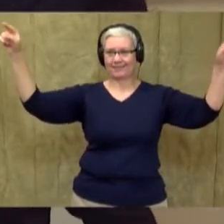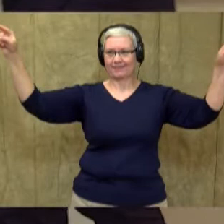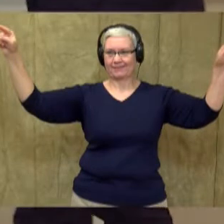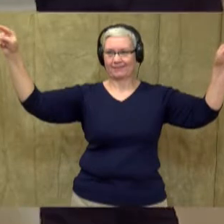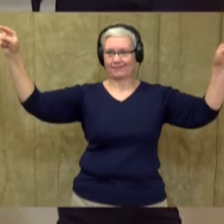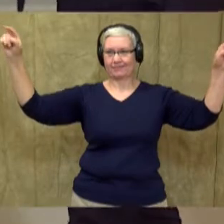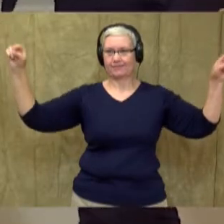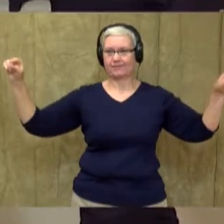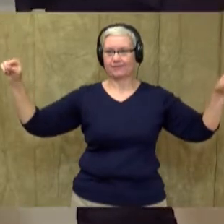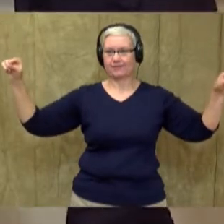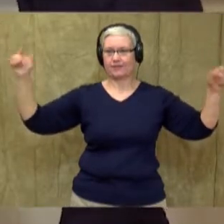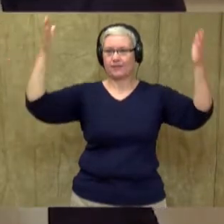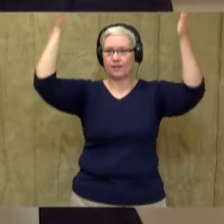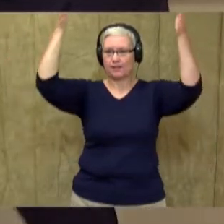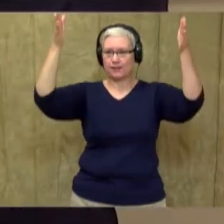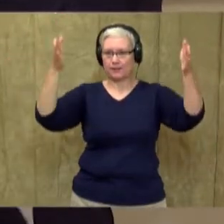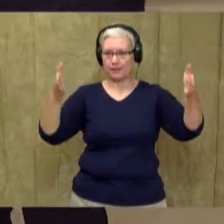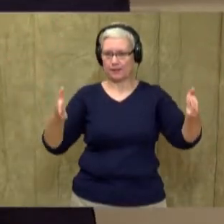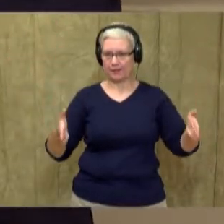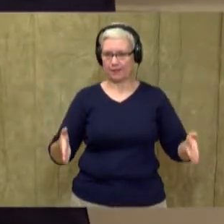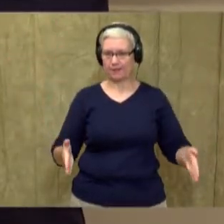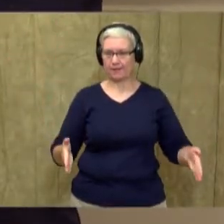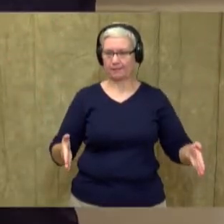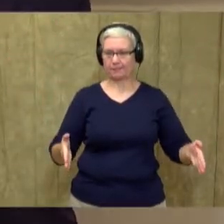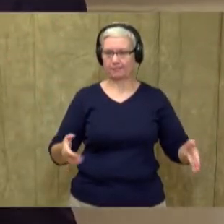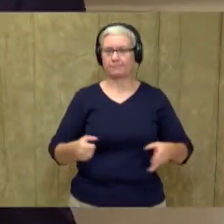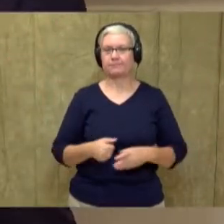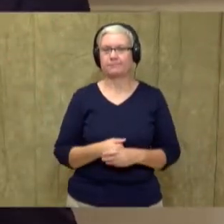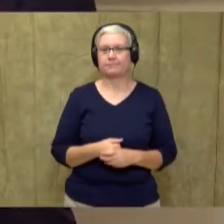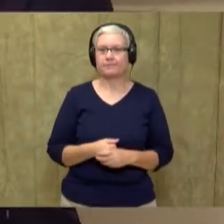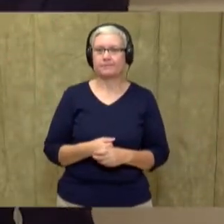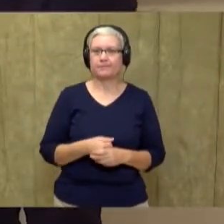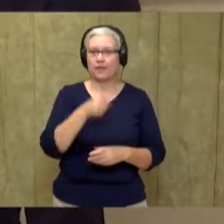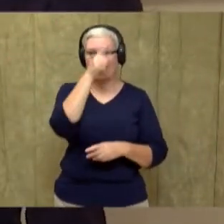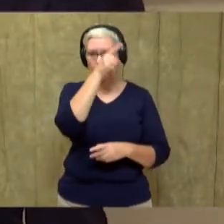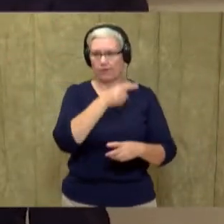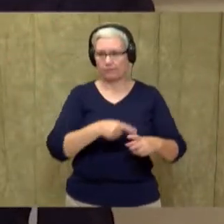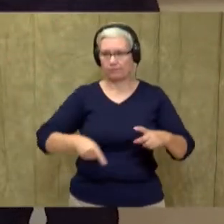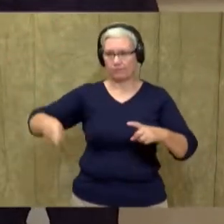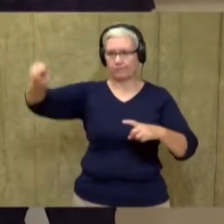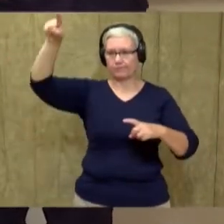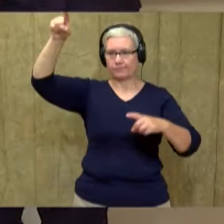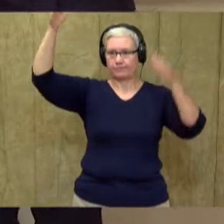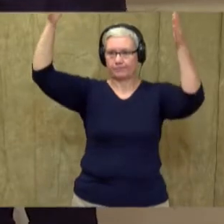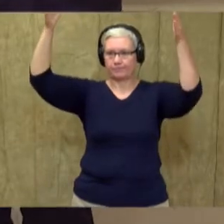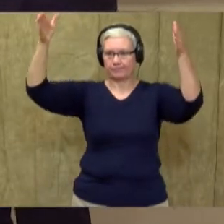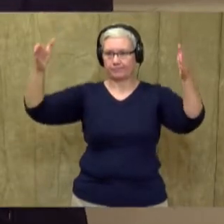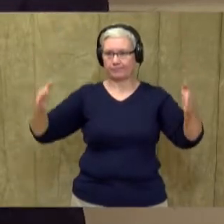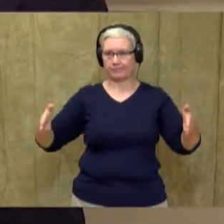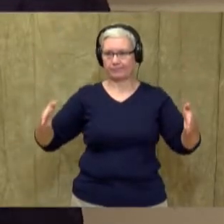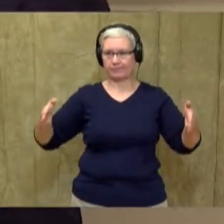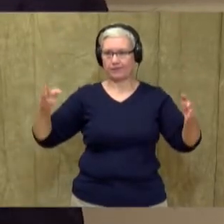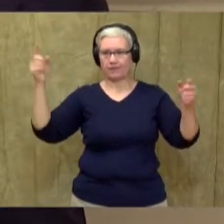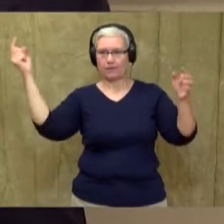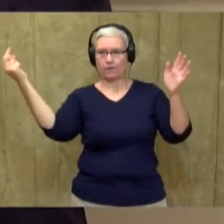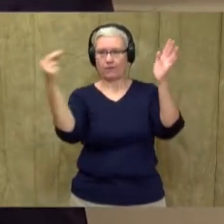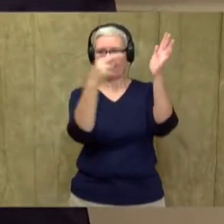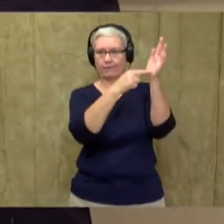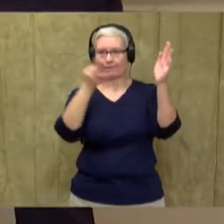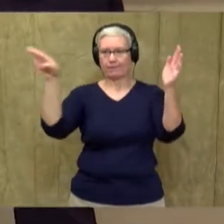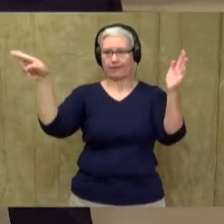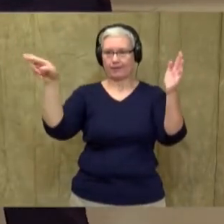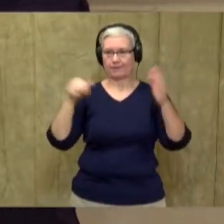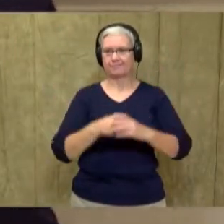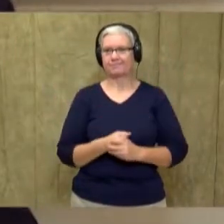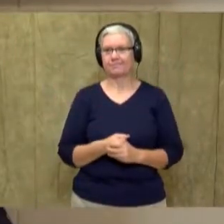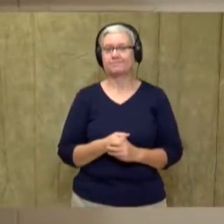this symmetry along our parabola. They look to be reflected and images